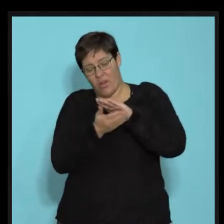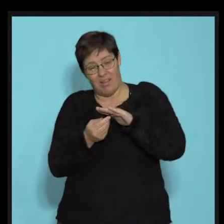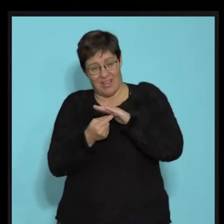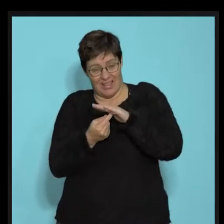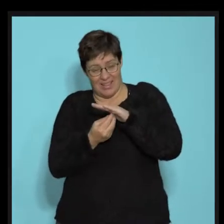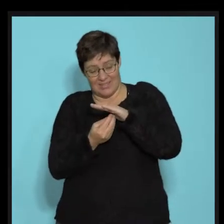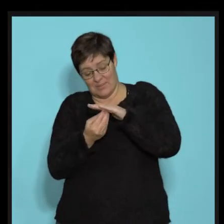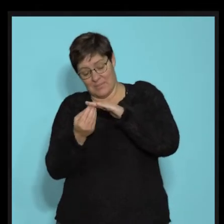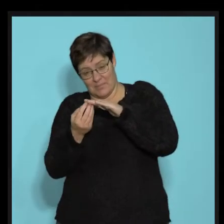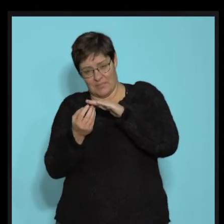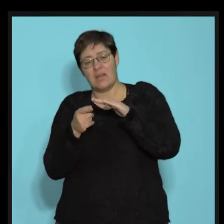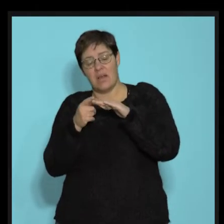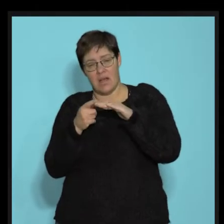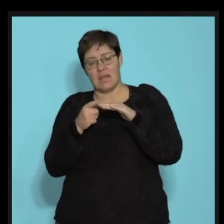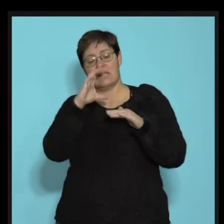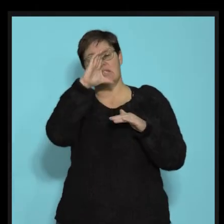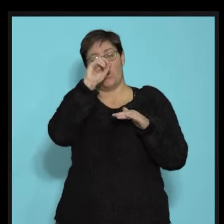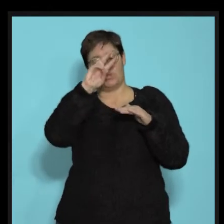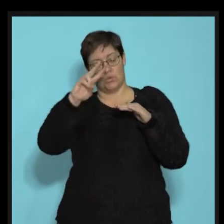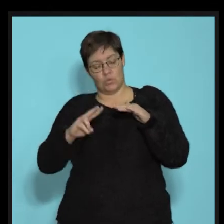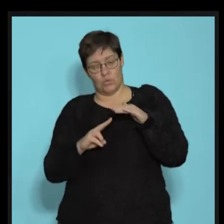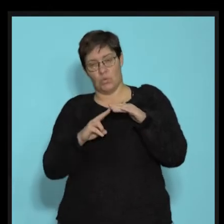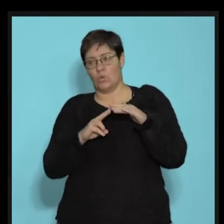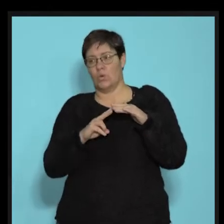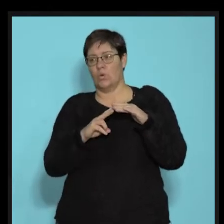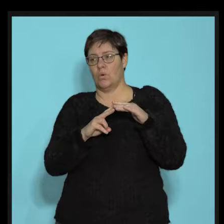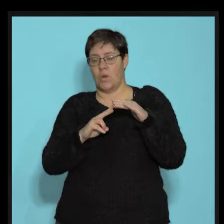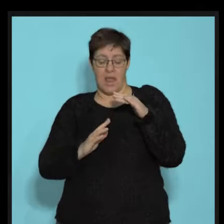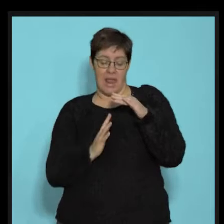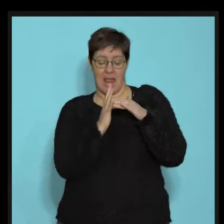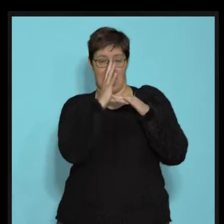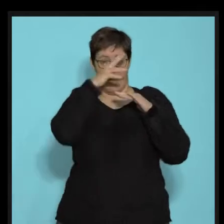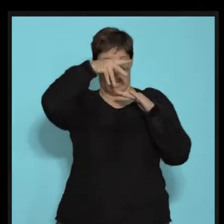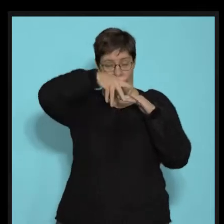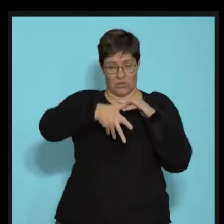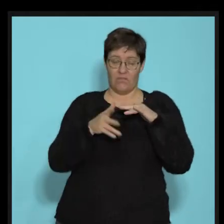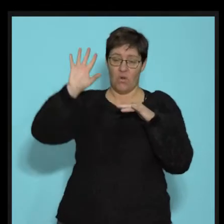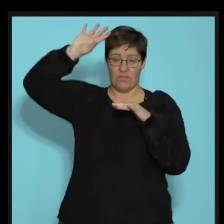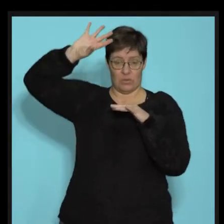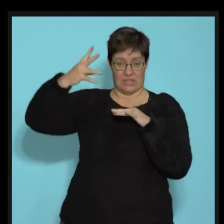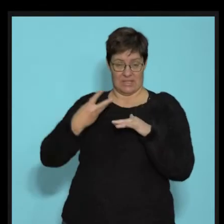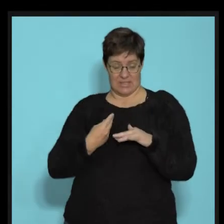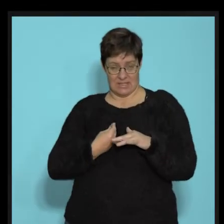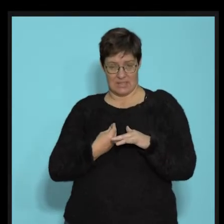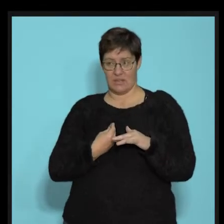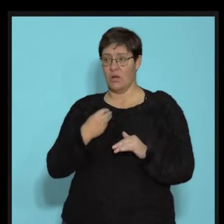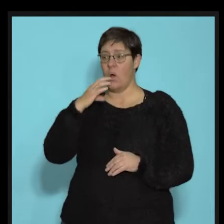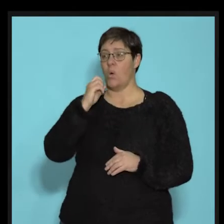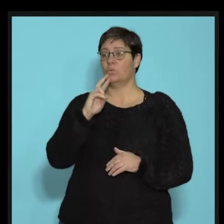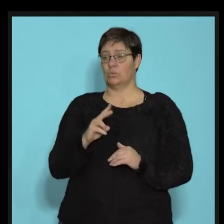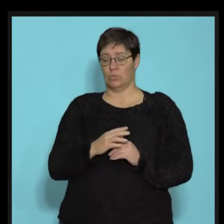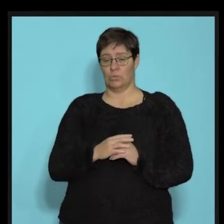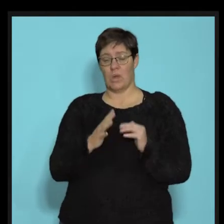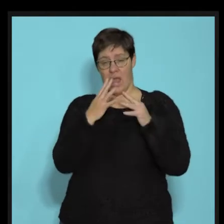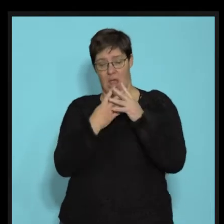happen? Carbon dioxide can go out or in, remember, for photosynthesis, and oxygen is going to